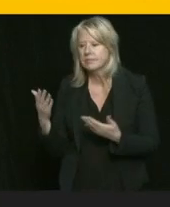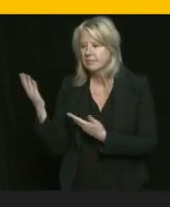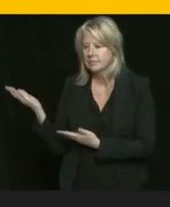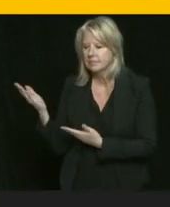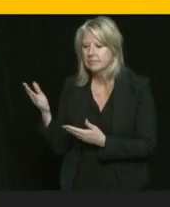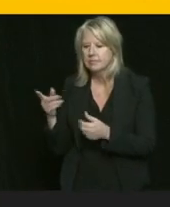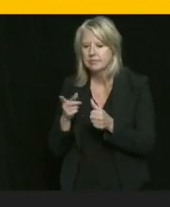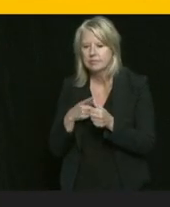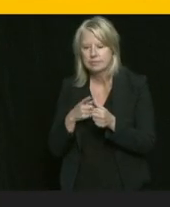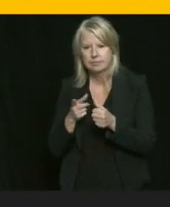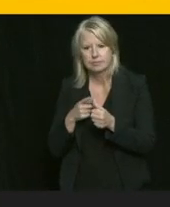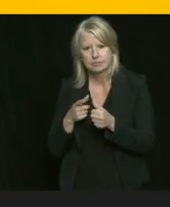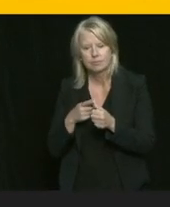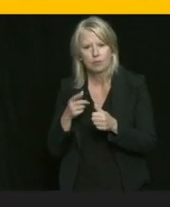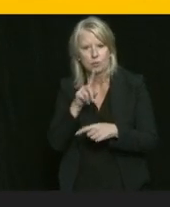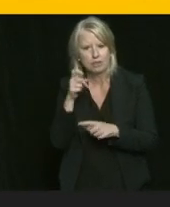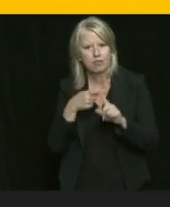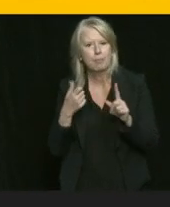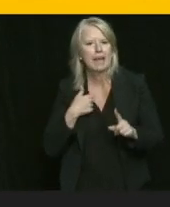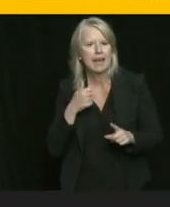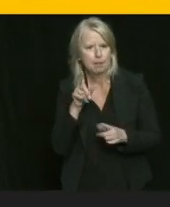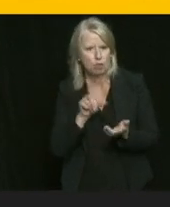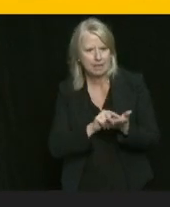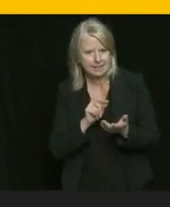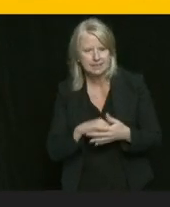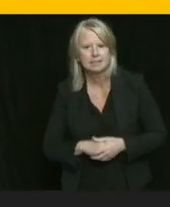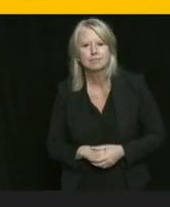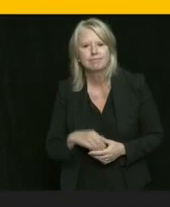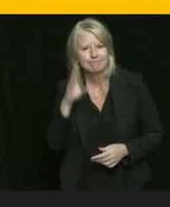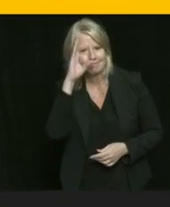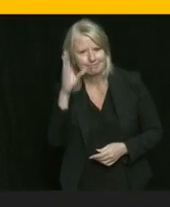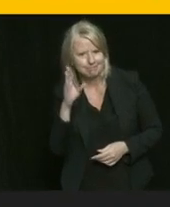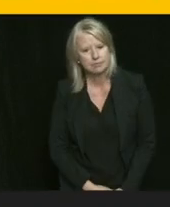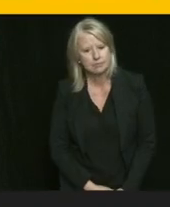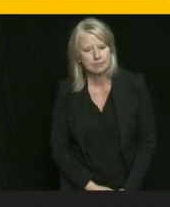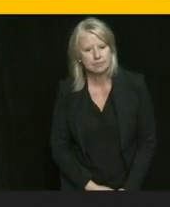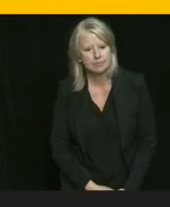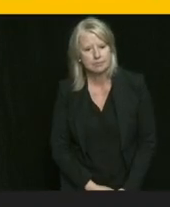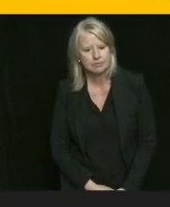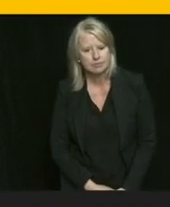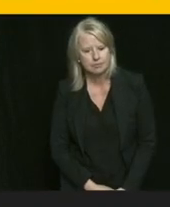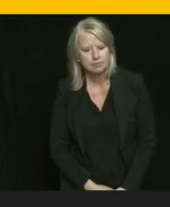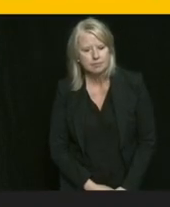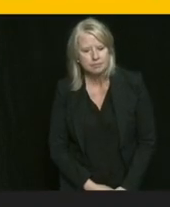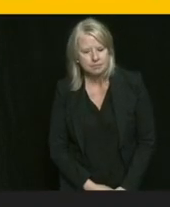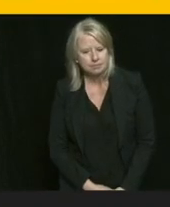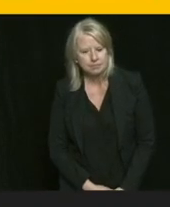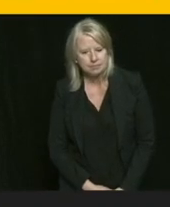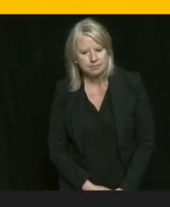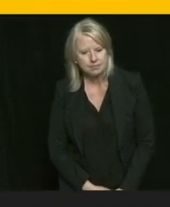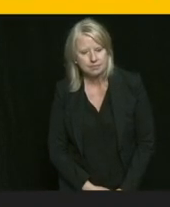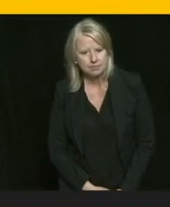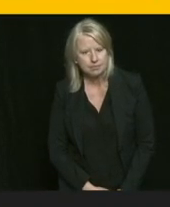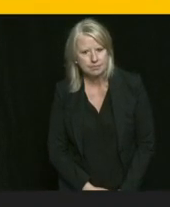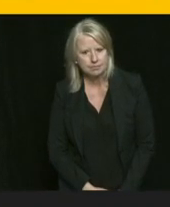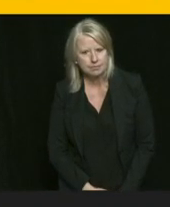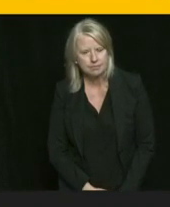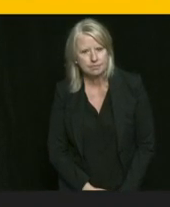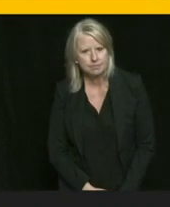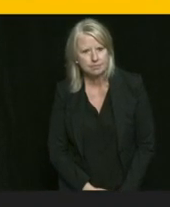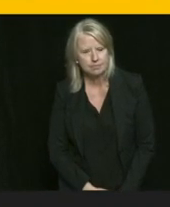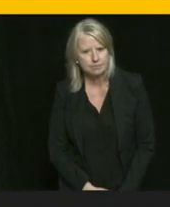Dib, from the Canadian Press. Hello, Mr. Trudeau. I would like to... Si vous avez une question. Première question, Lina Dib,